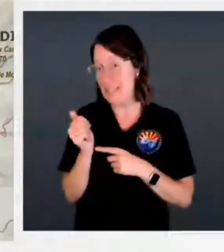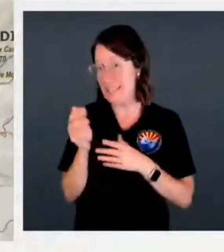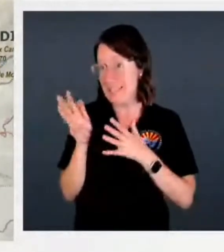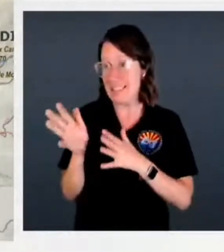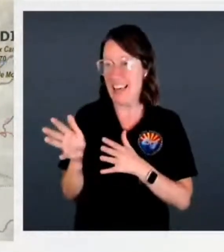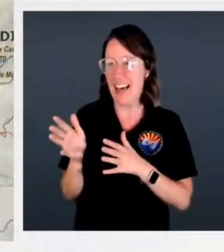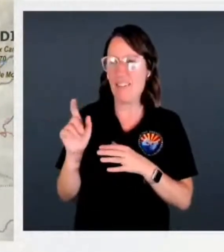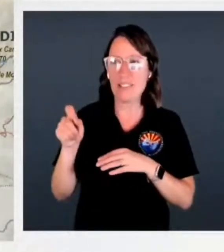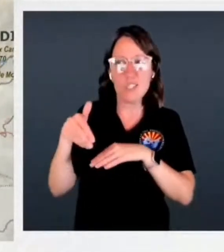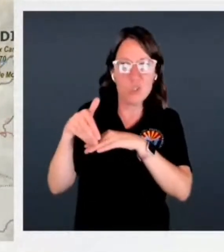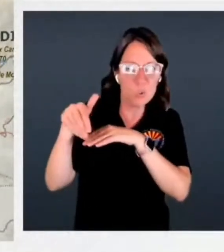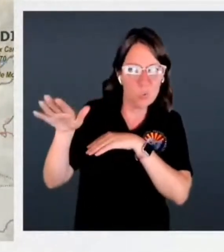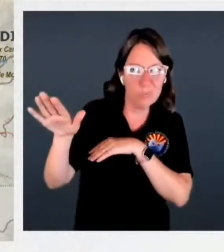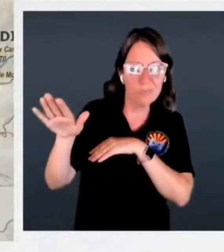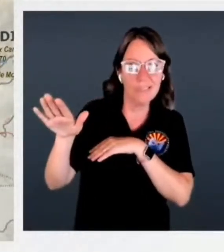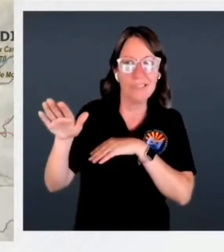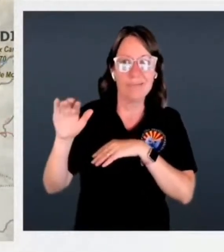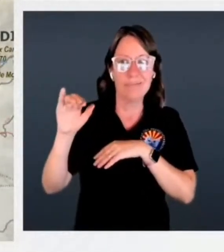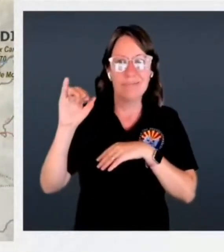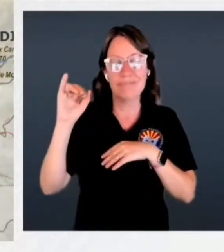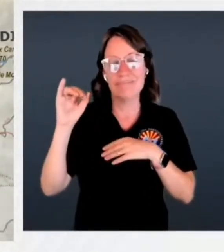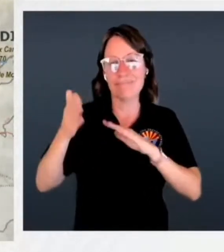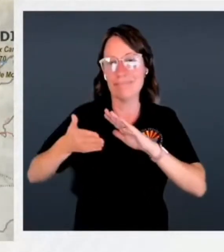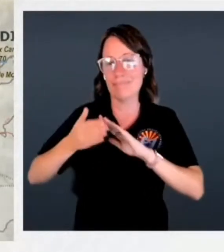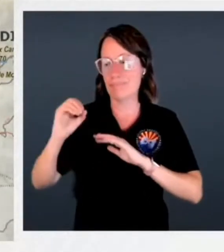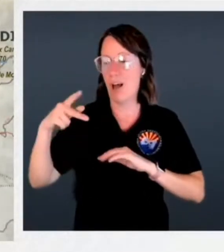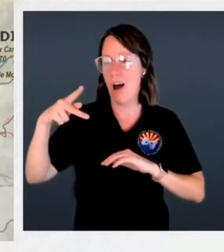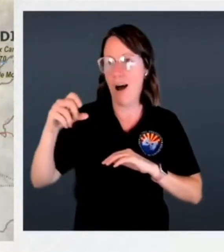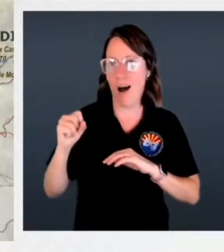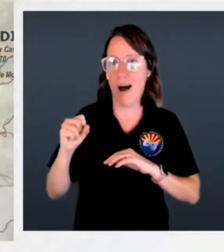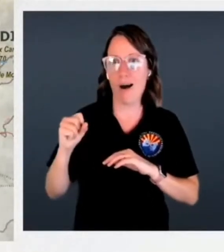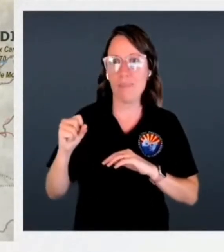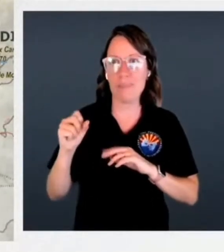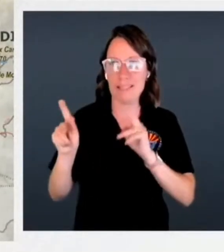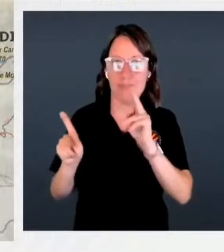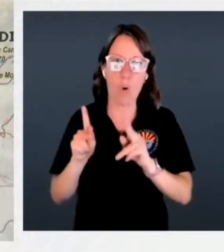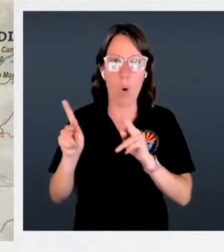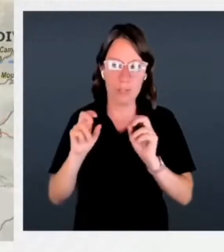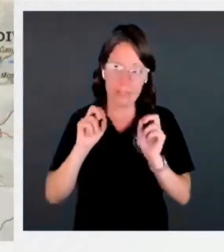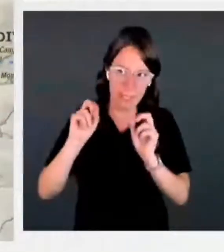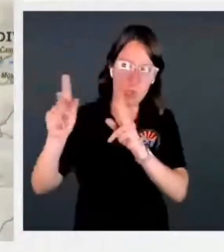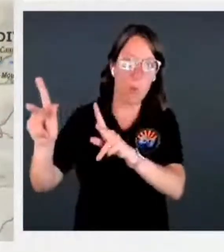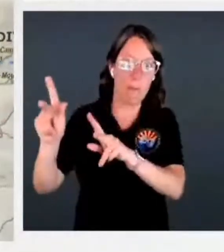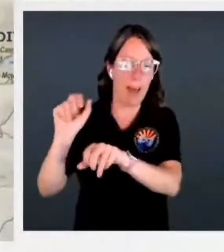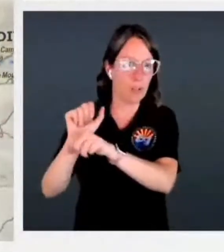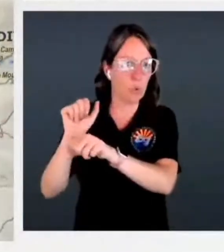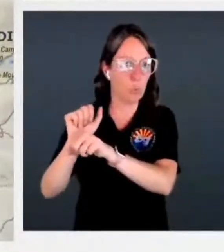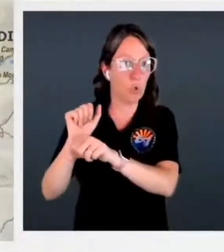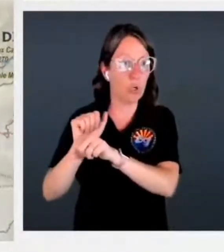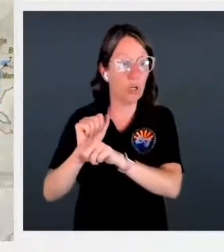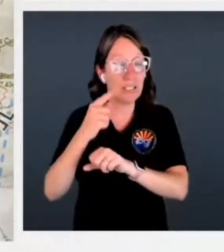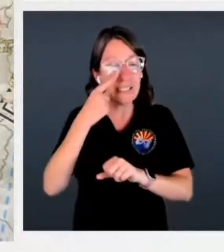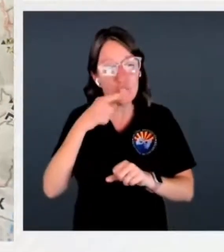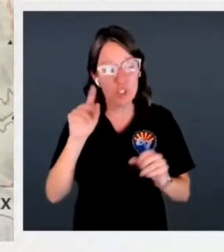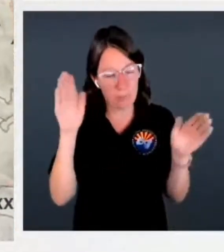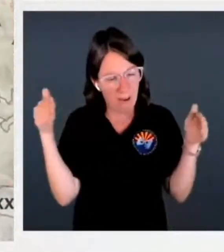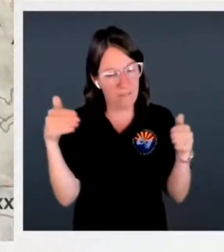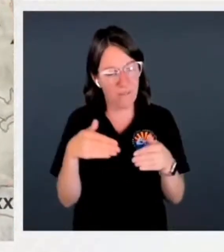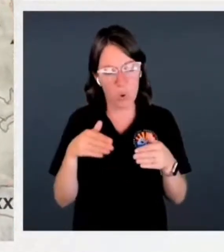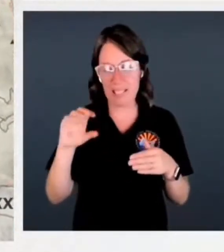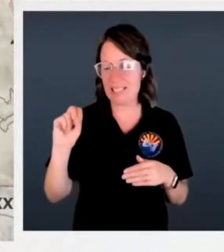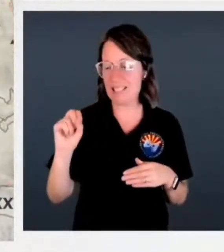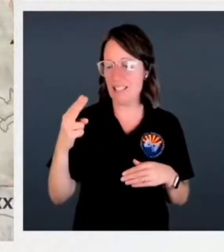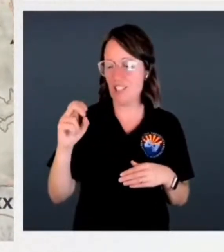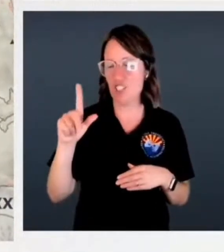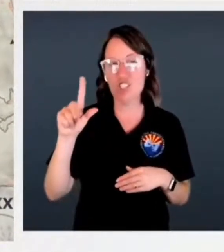back out to work. So if we could focus on the Shelly Fire questions, that would be great. So one quick question.